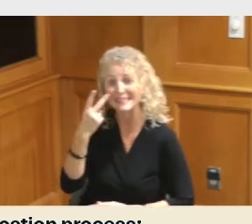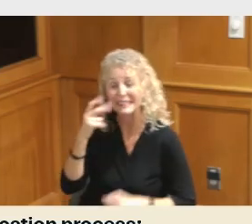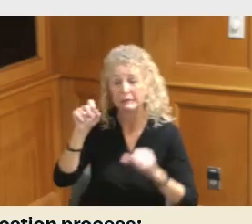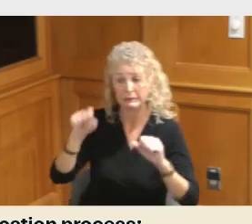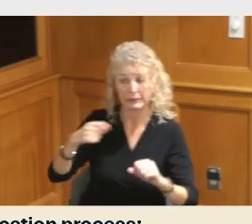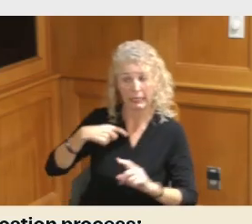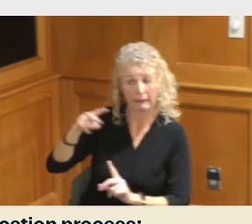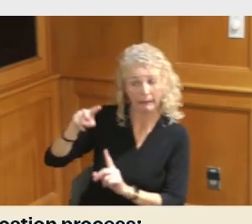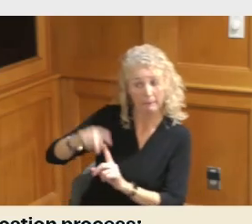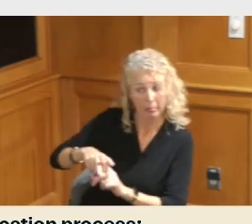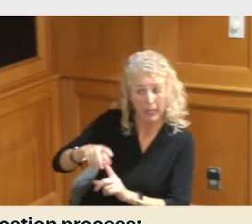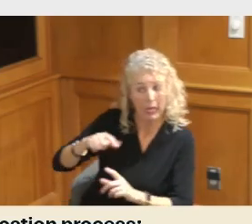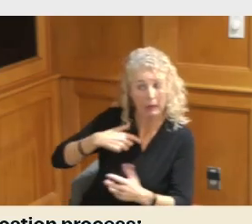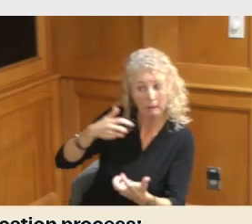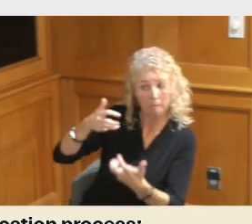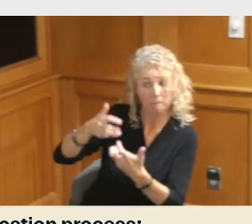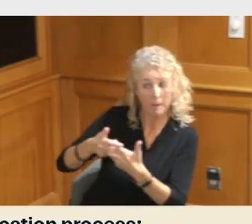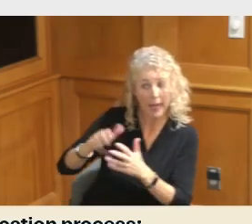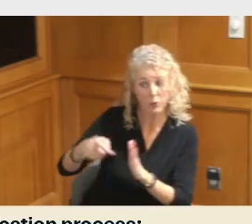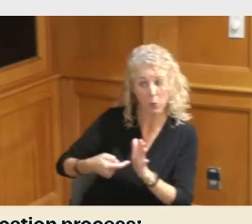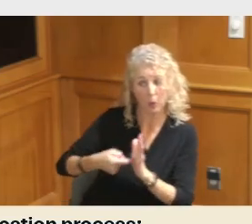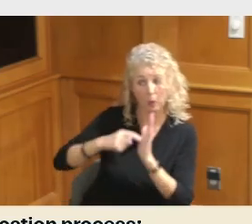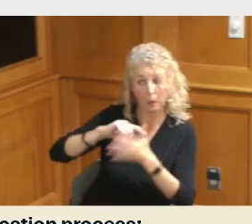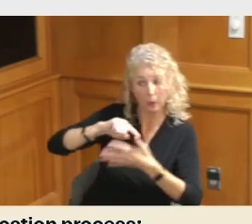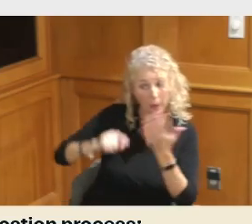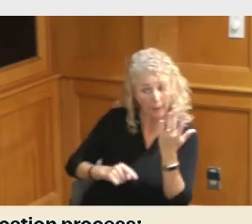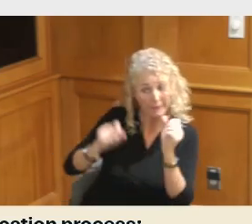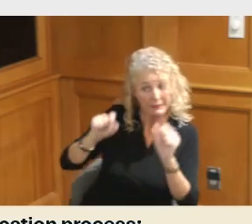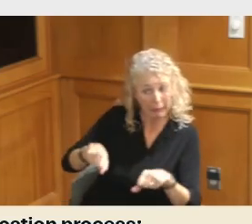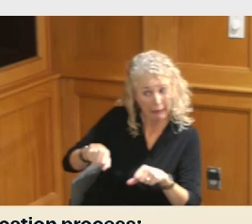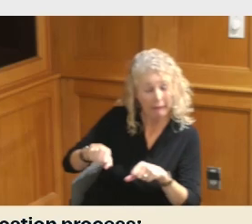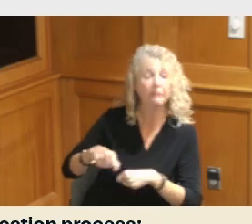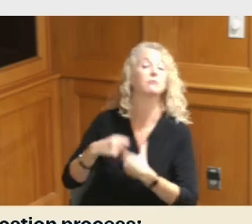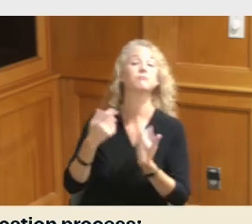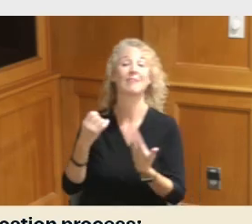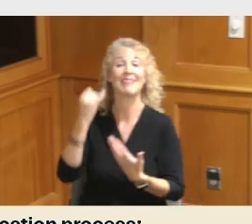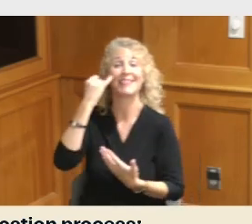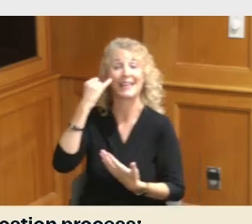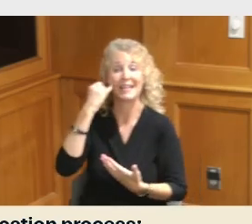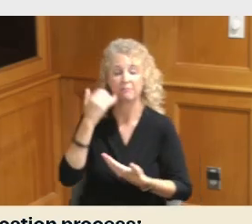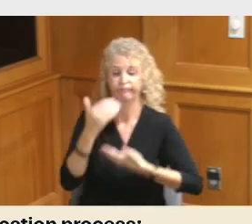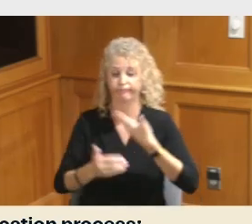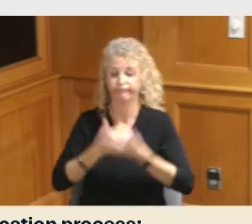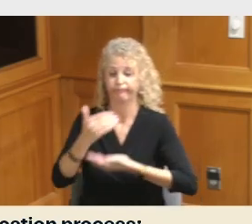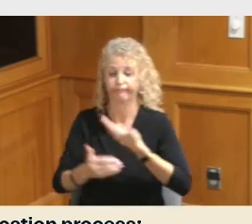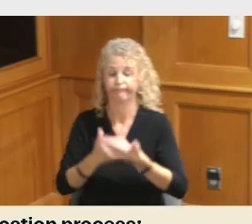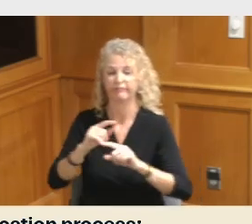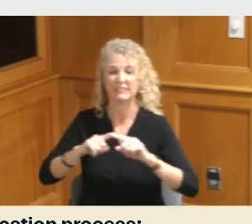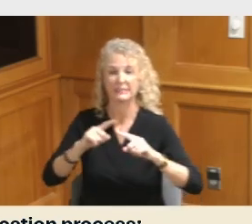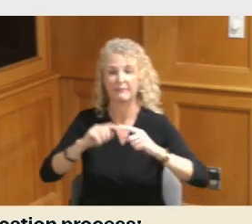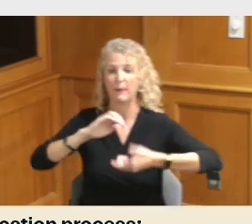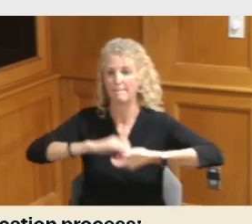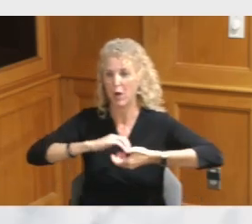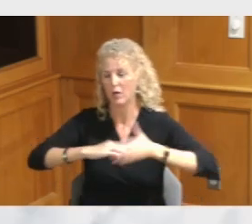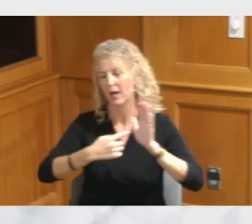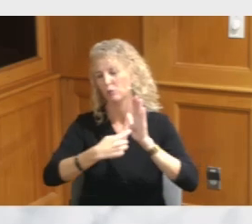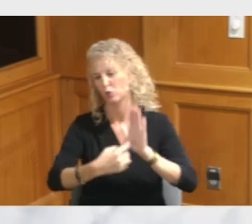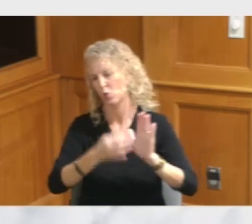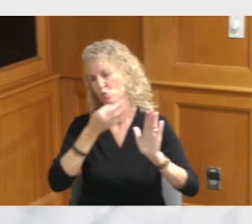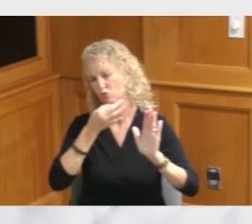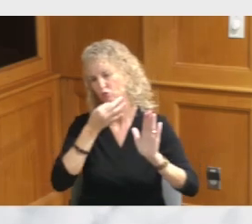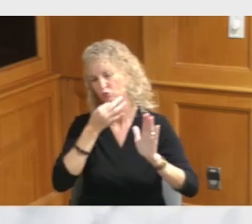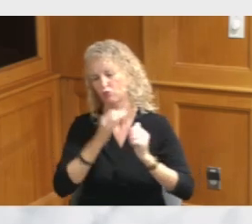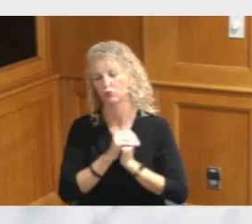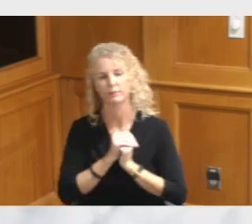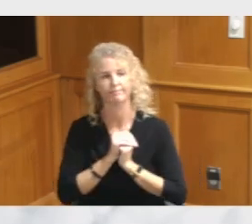basic eligibility to move forward into the process. So then they move through our various partners, which I will show you a flow chart of